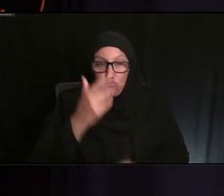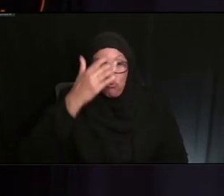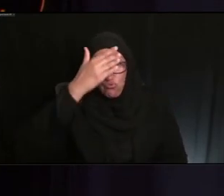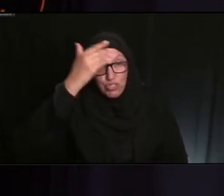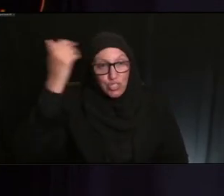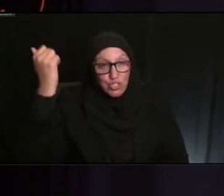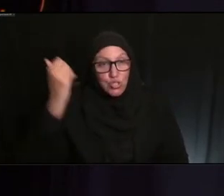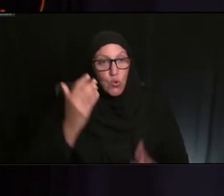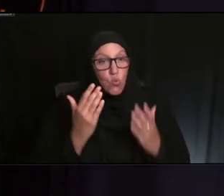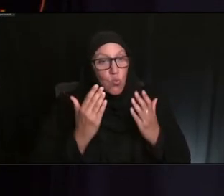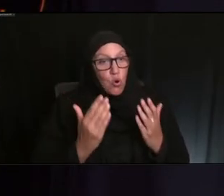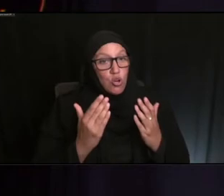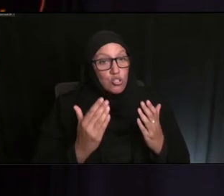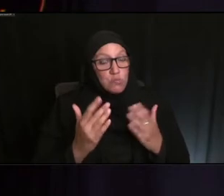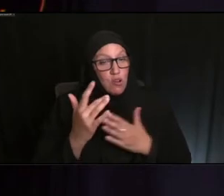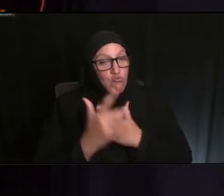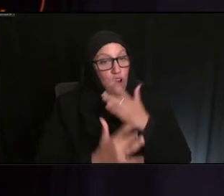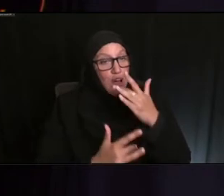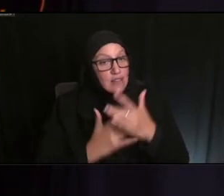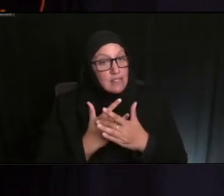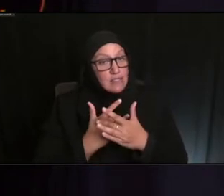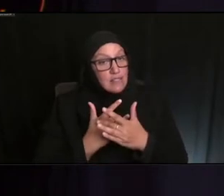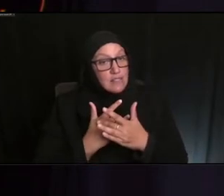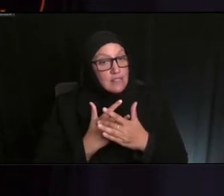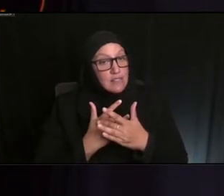and Christ denied his divinity.